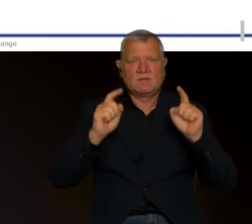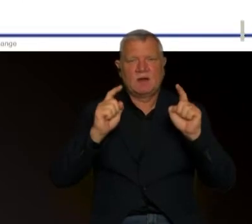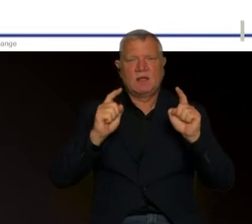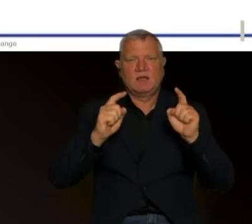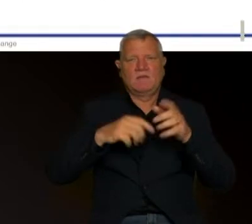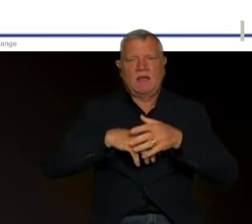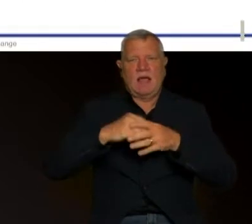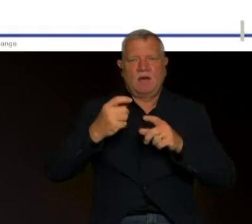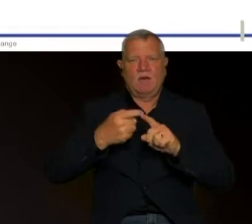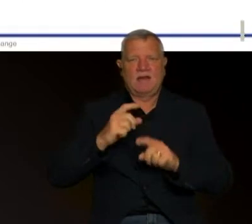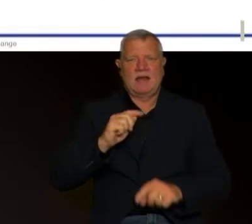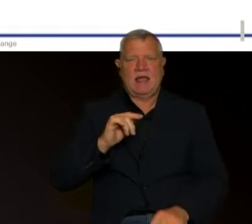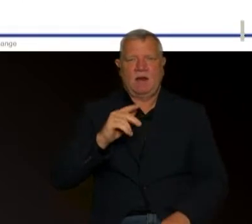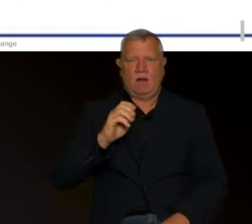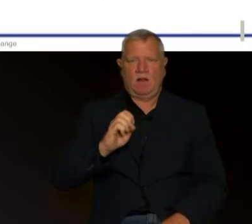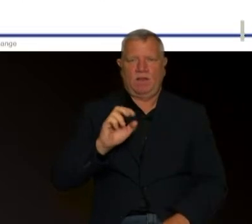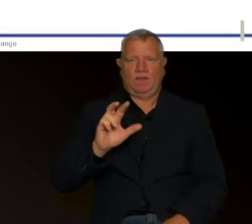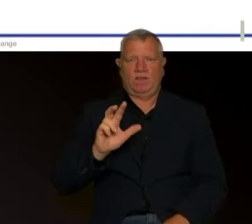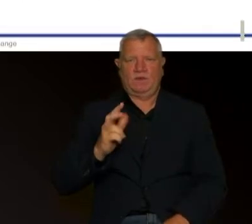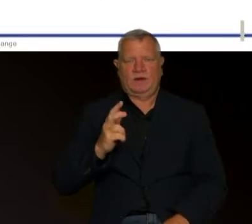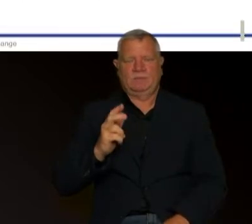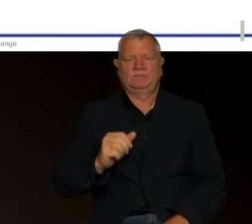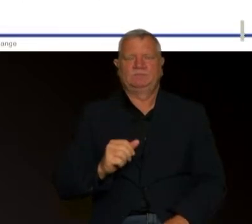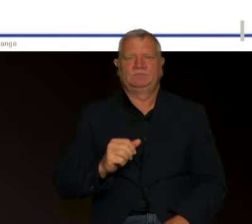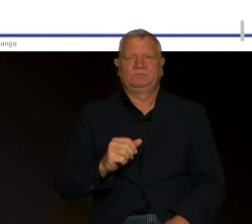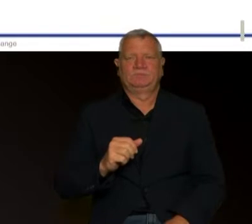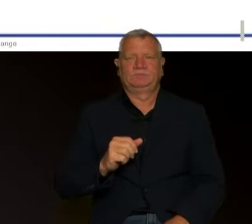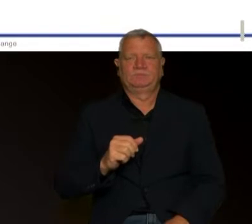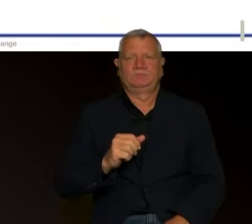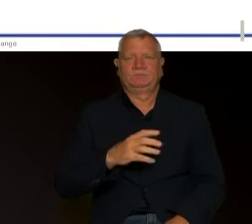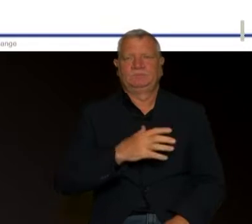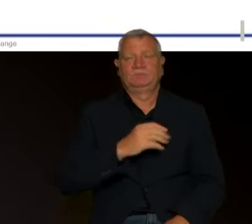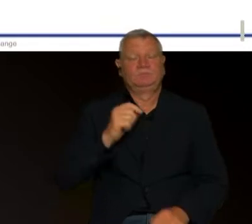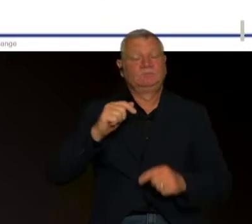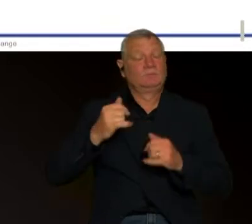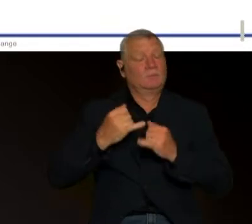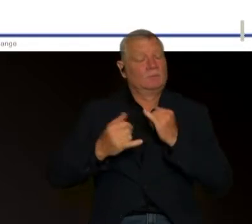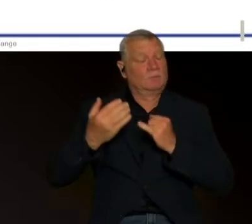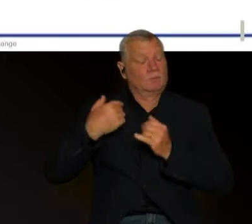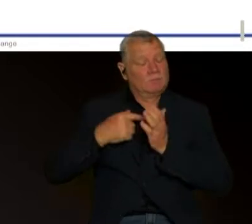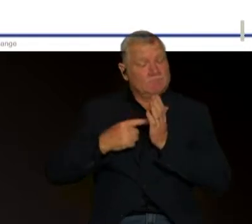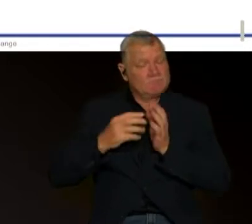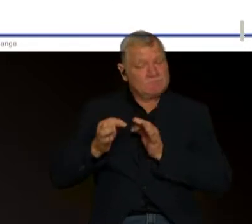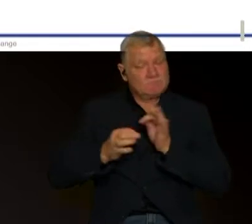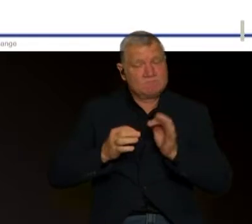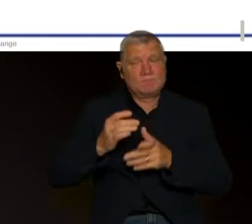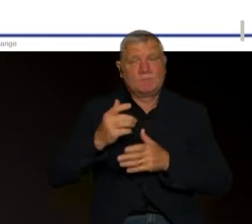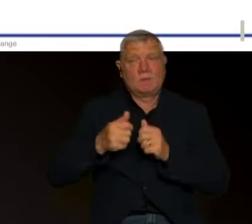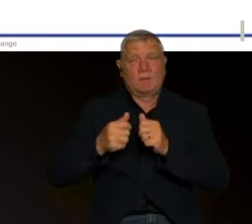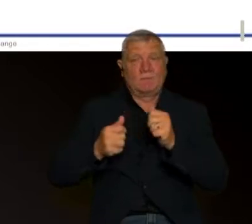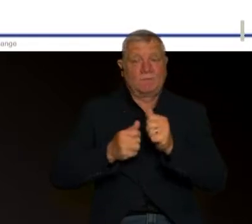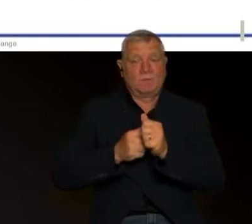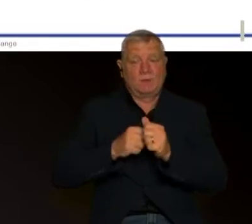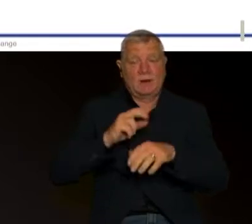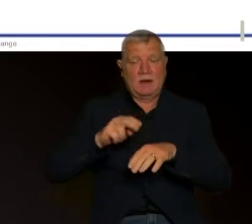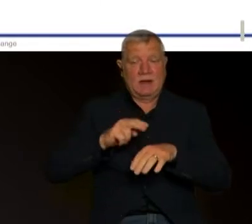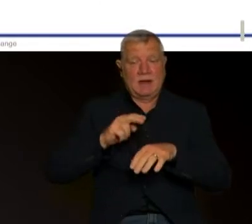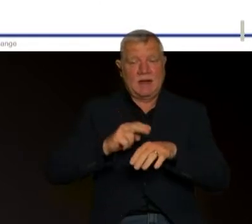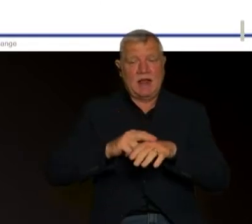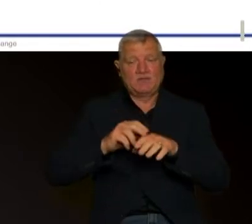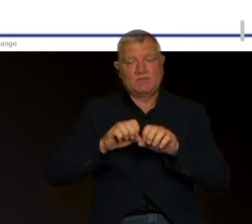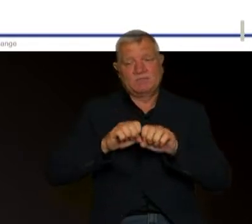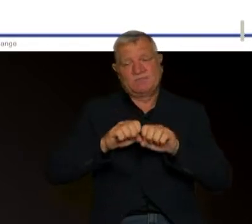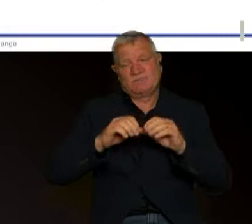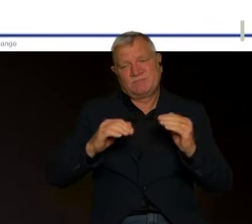emerge from Title III. As we have underscored in the past, Puerto Rico's current transportation system falls behind national standards for